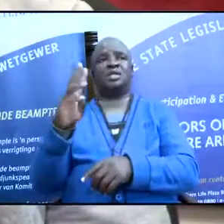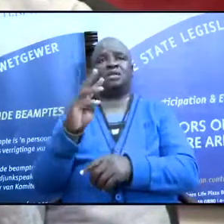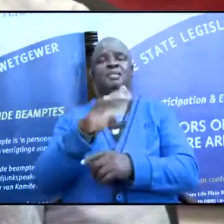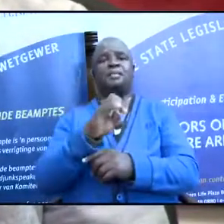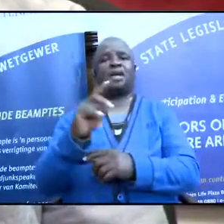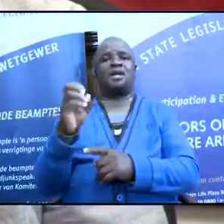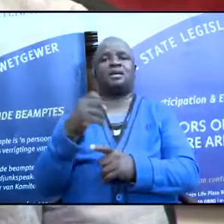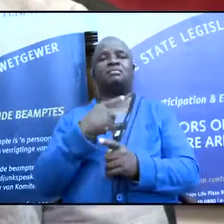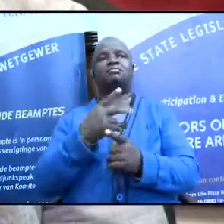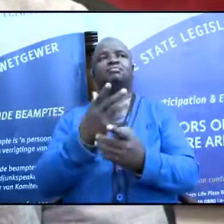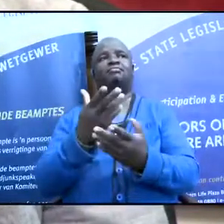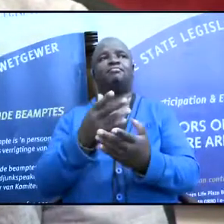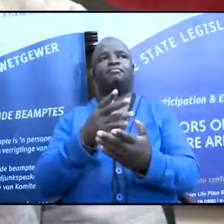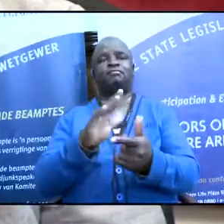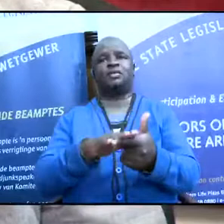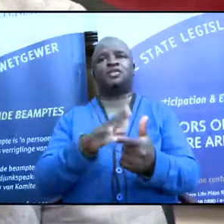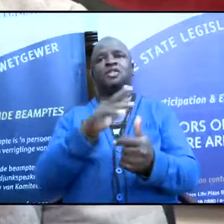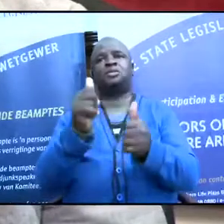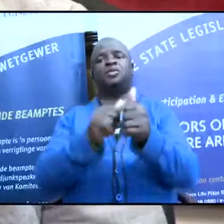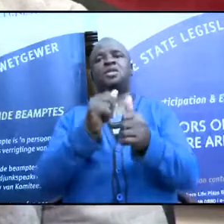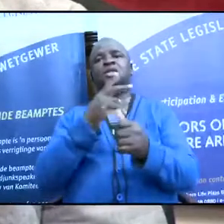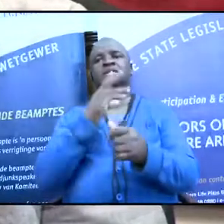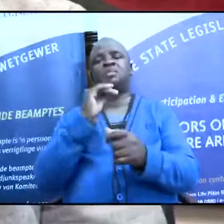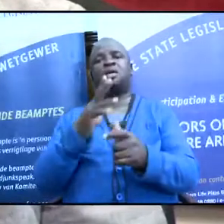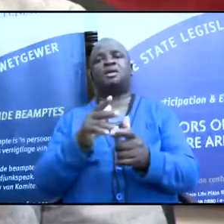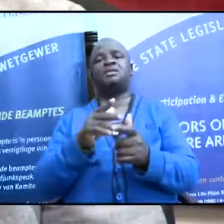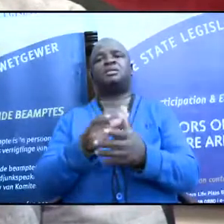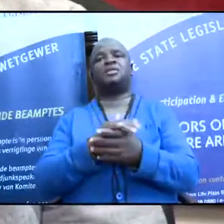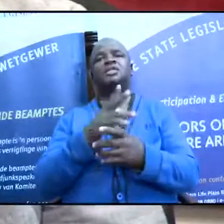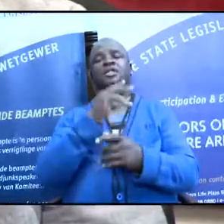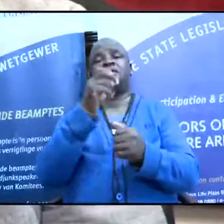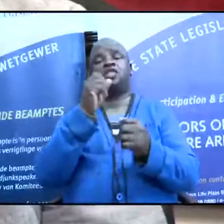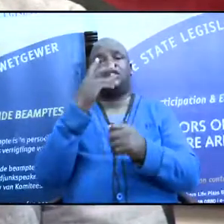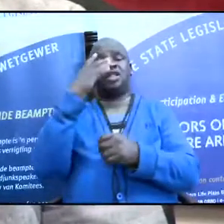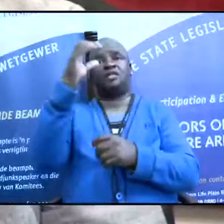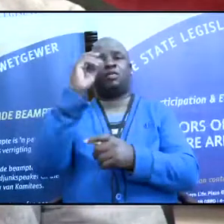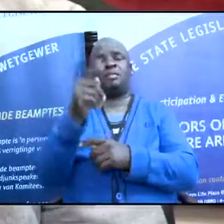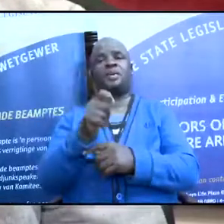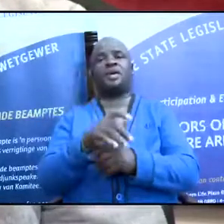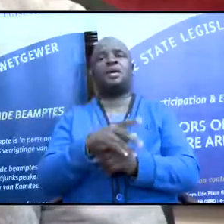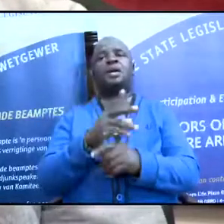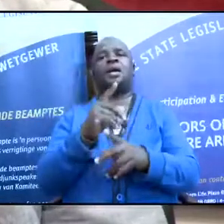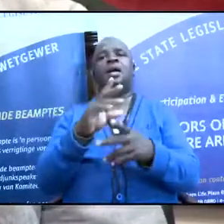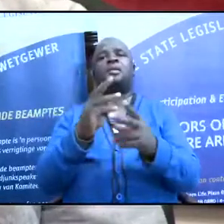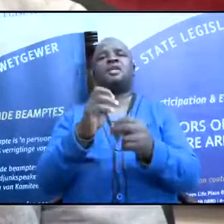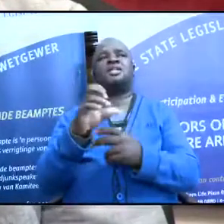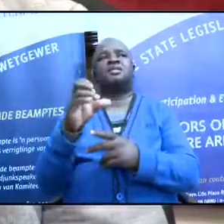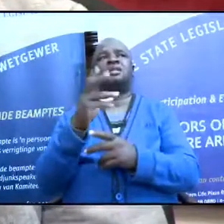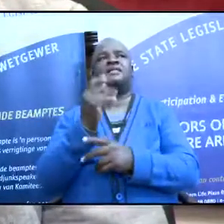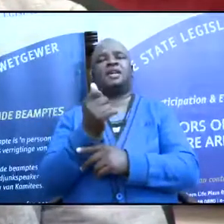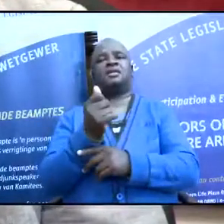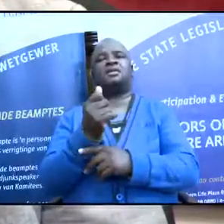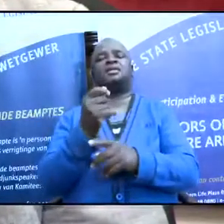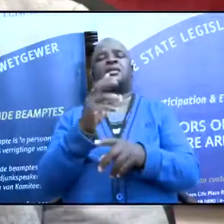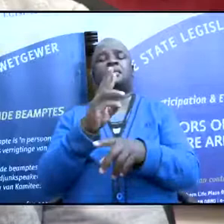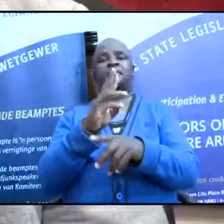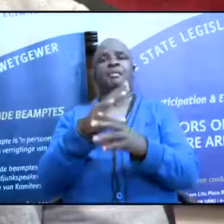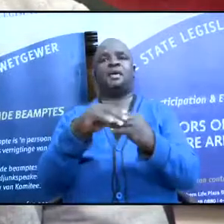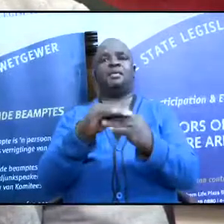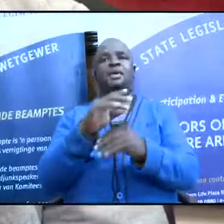chief whip of the legislature honorable sarah msc for finance honorable khadija